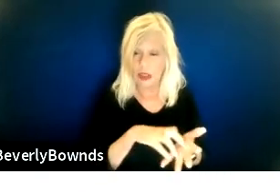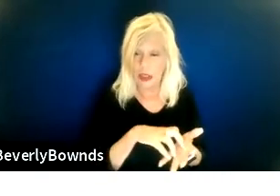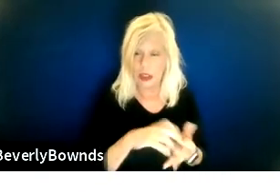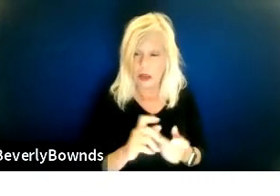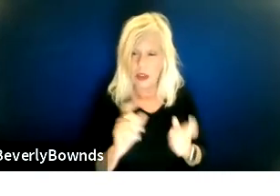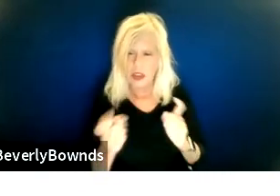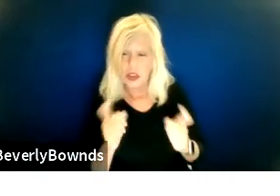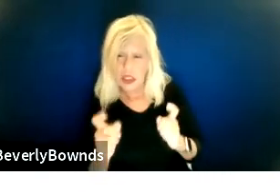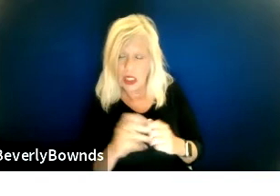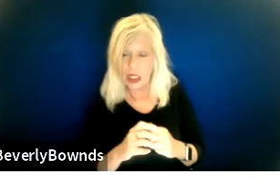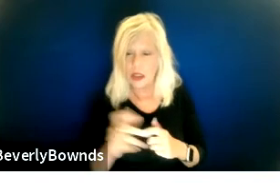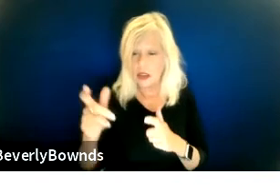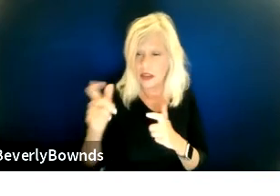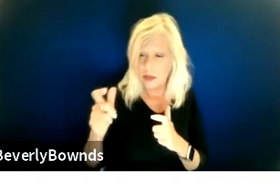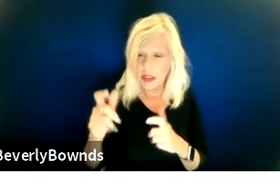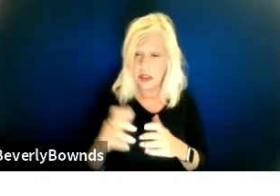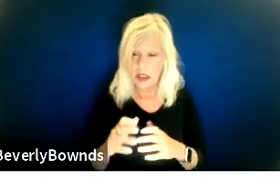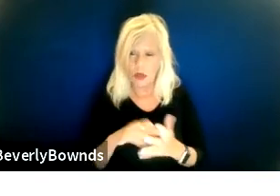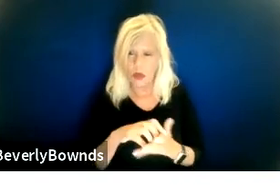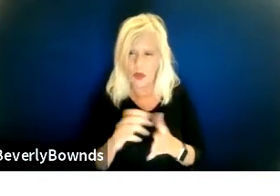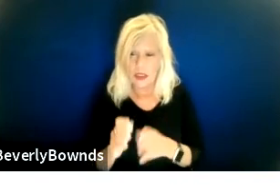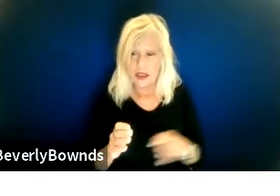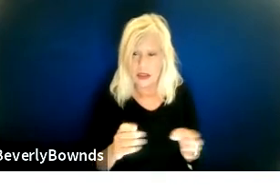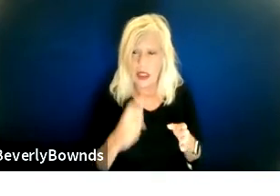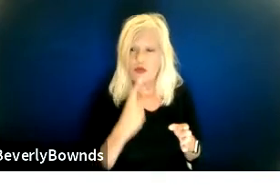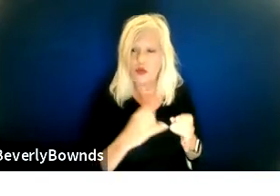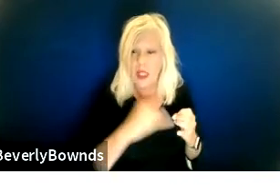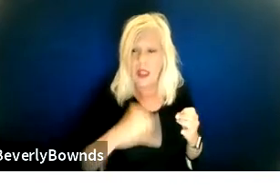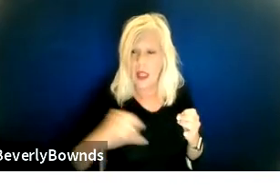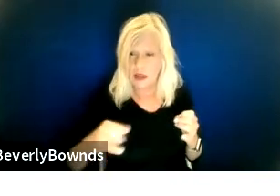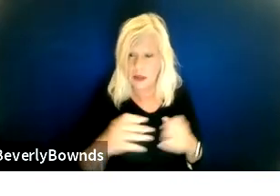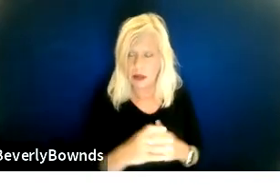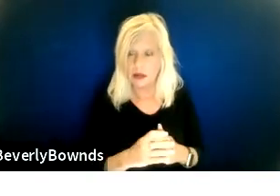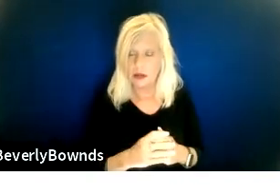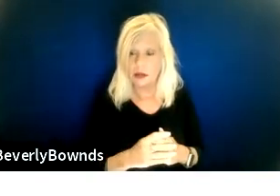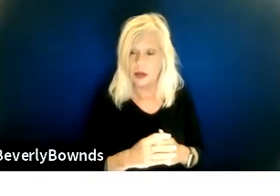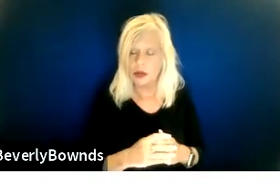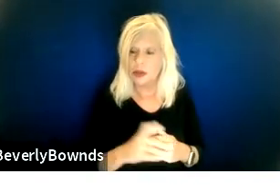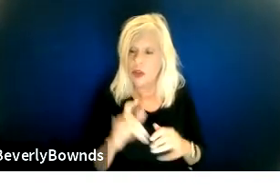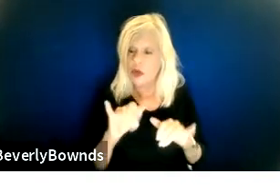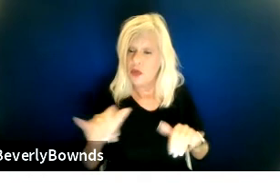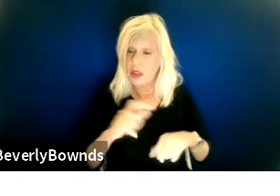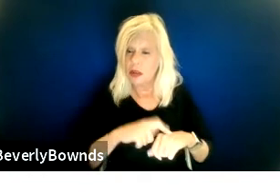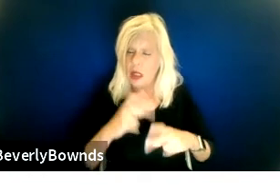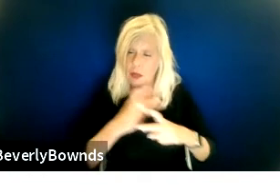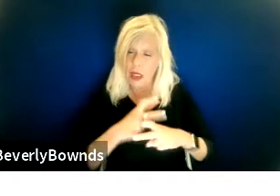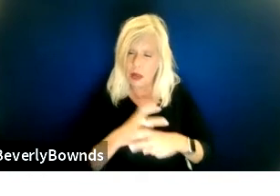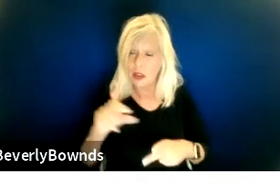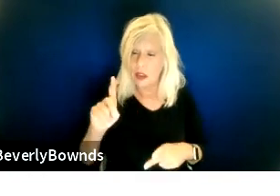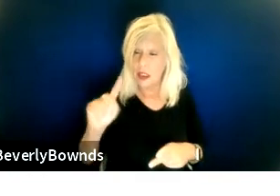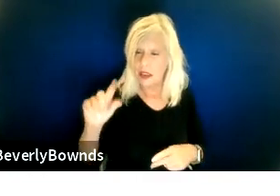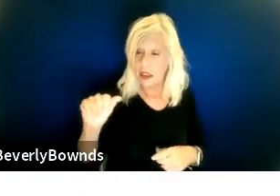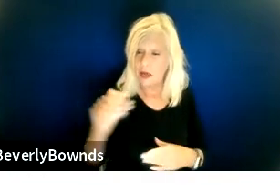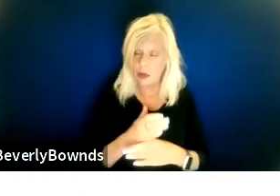in angular velocity on the weak side, which is represented by the red line. And in real time, it can calculate the delta between